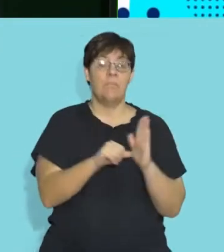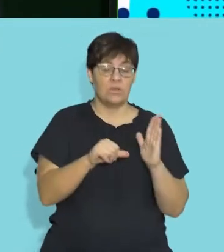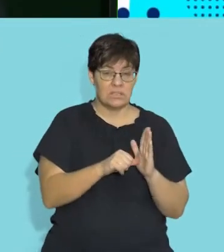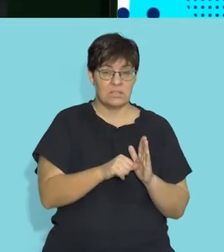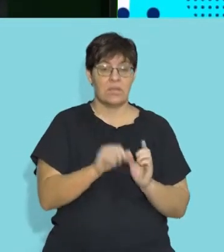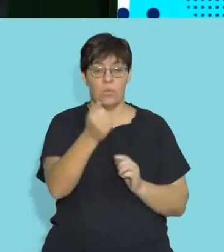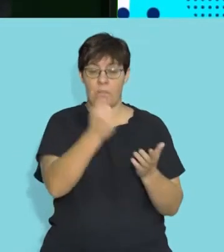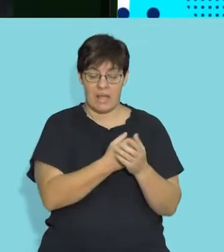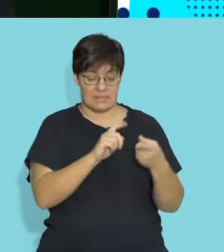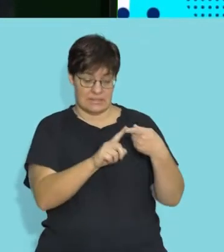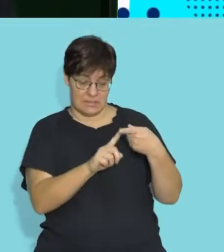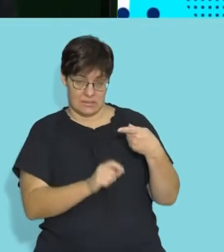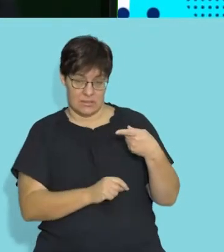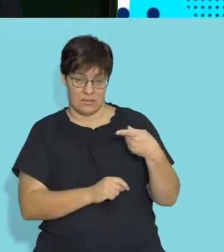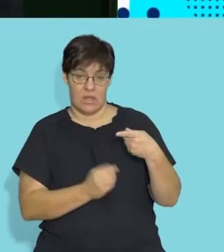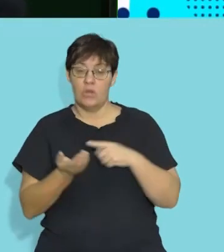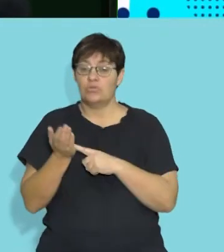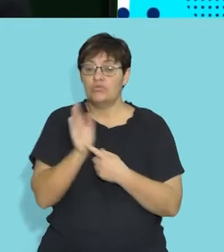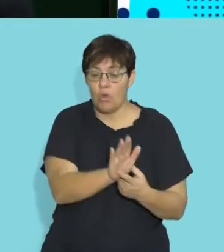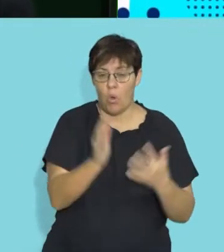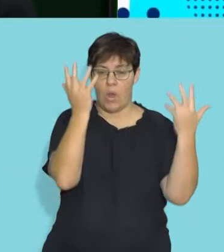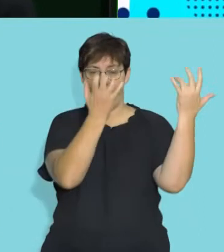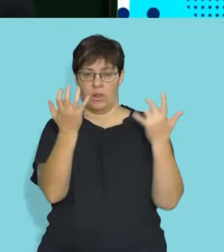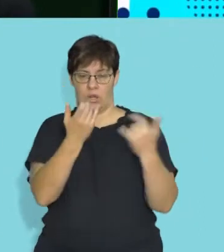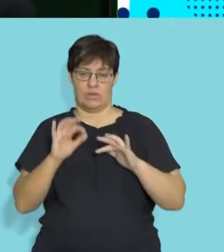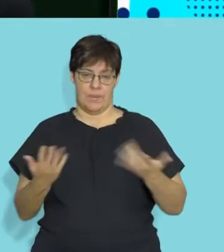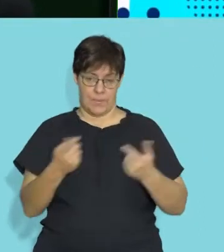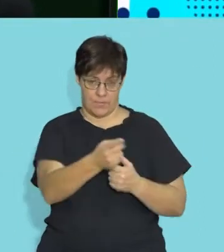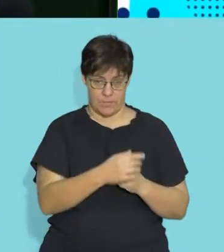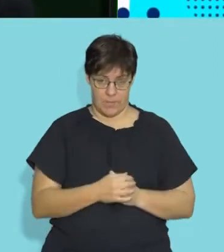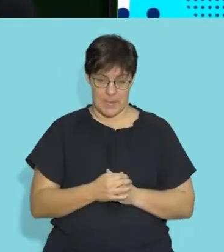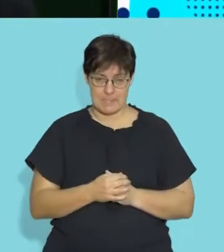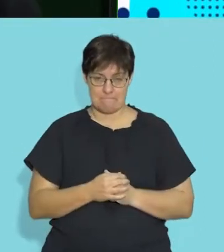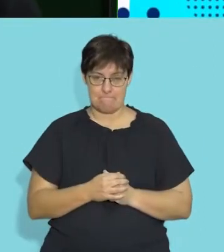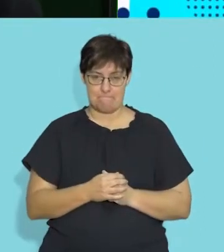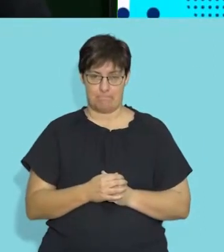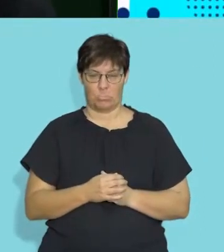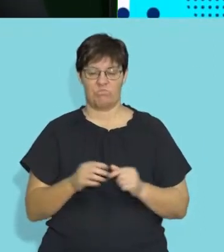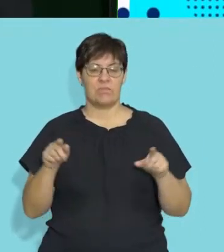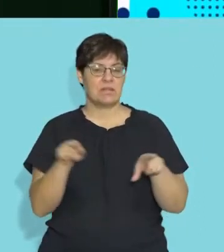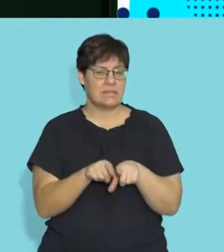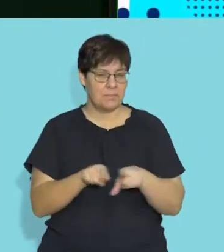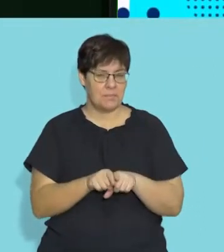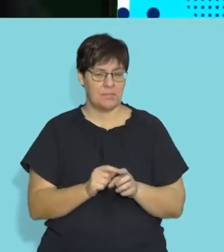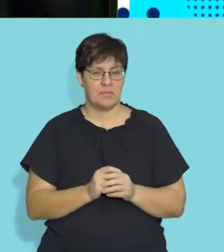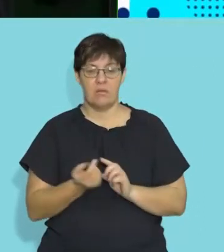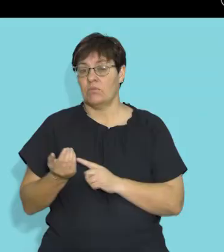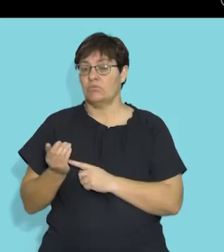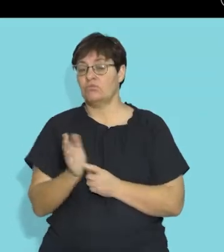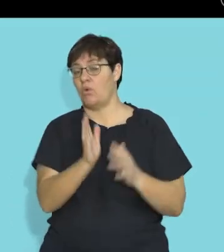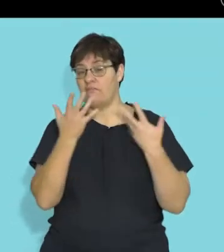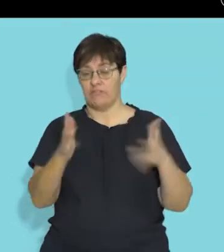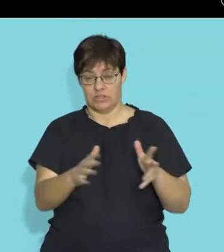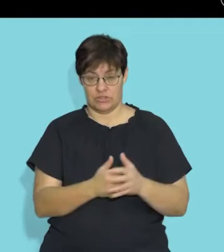you, one, to show your calculations, right? And obviously, once you have done all